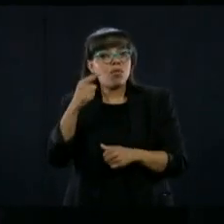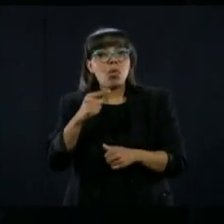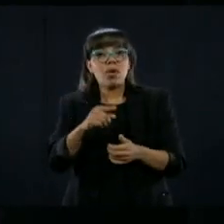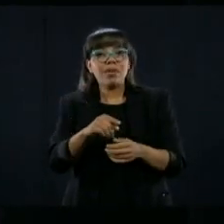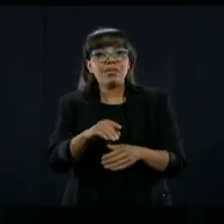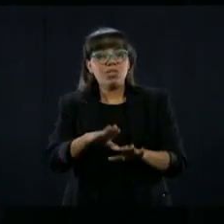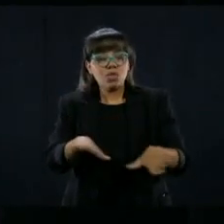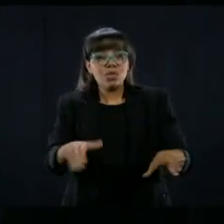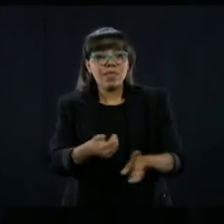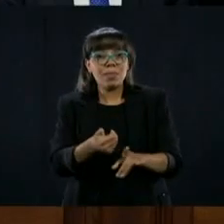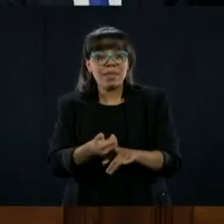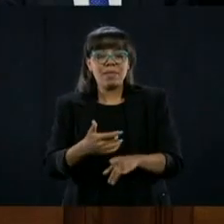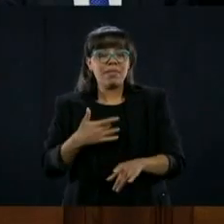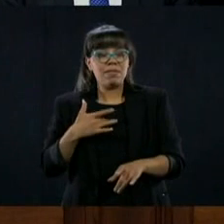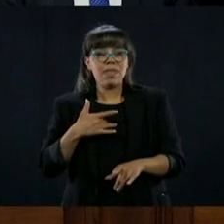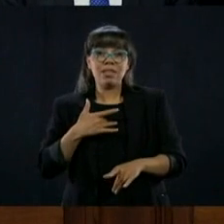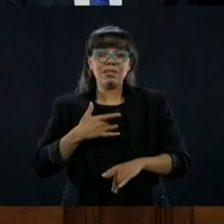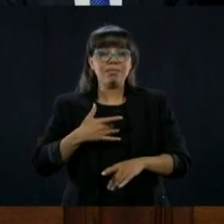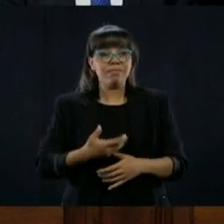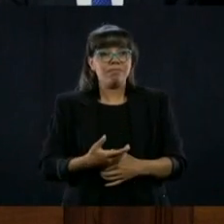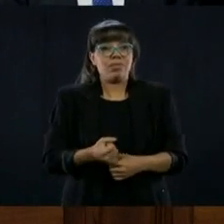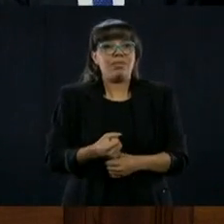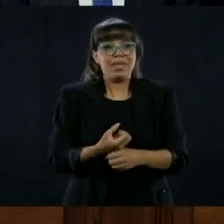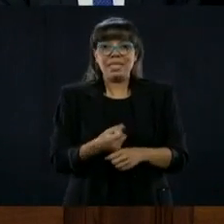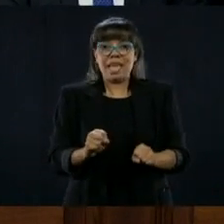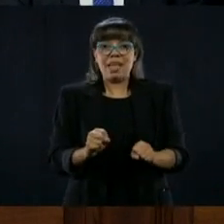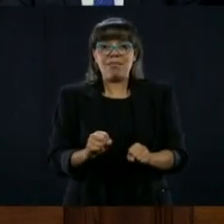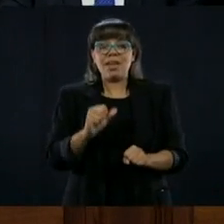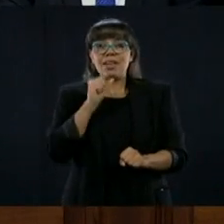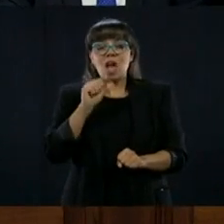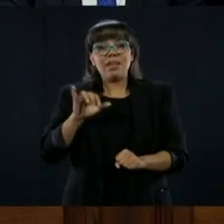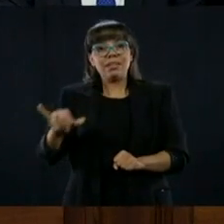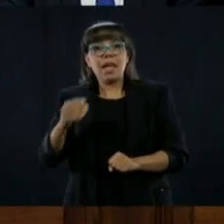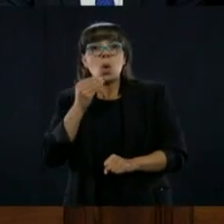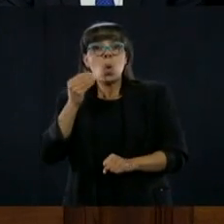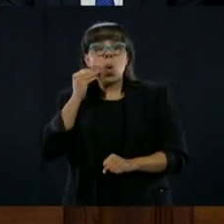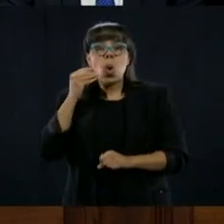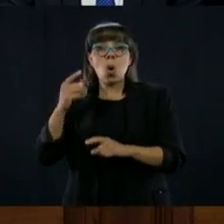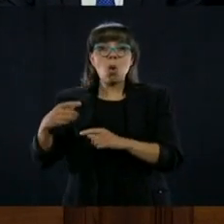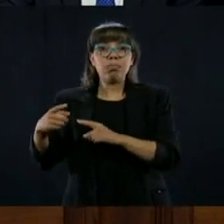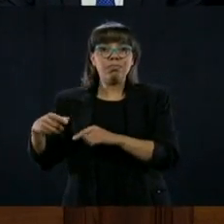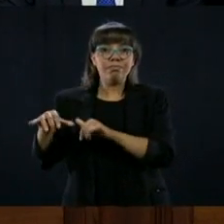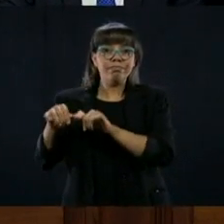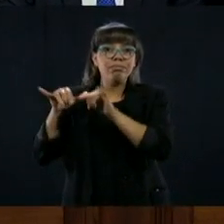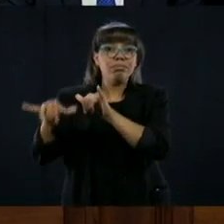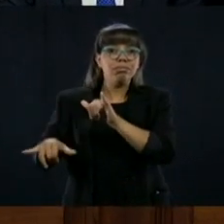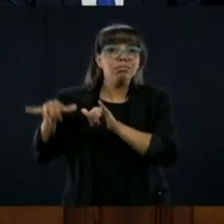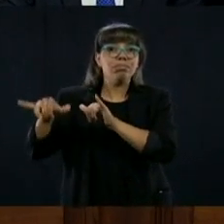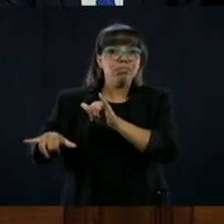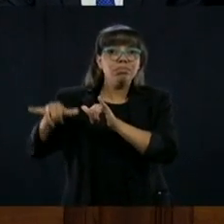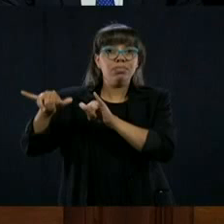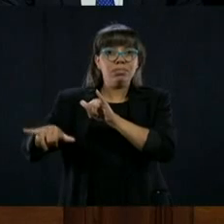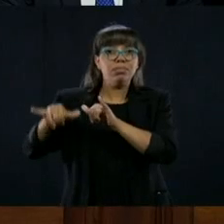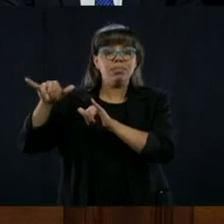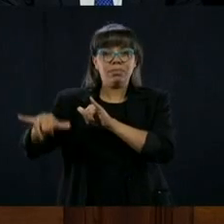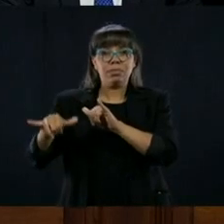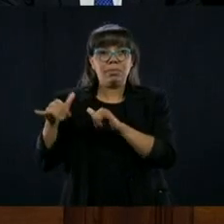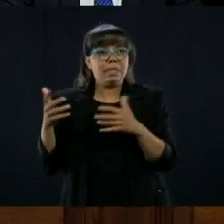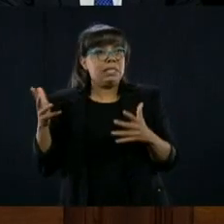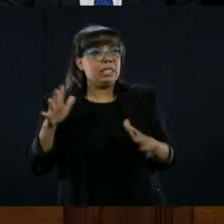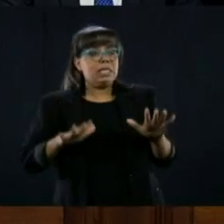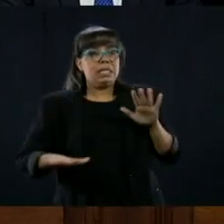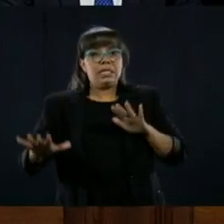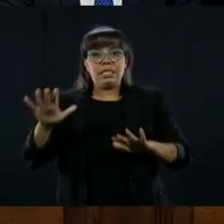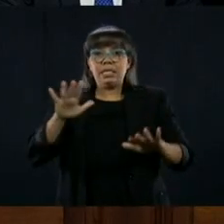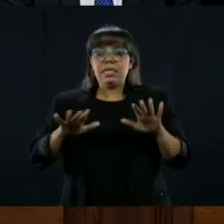child. Thank you. Now the next question is from Phil Autier, Montreal Gazette, also for you, Mr. Legault. On Wednesday, you